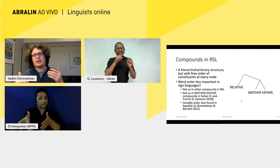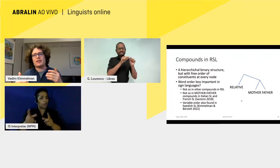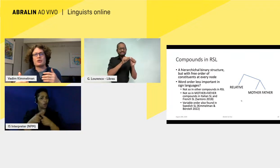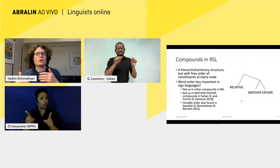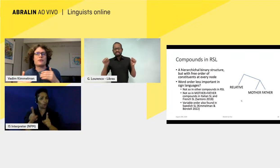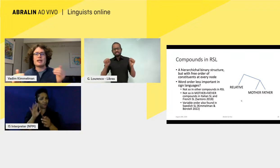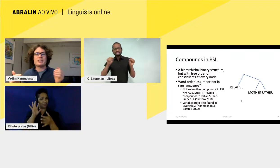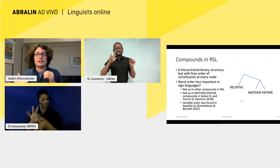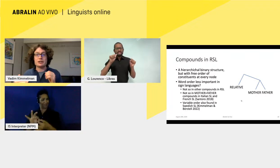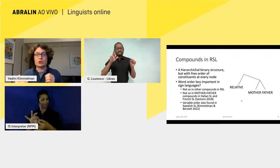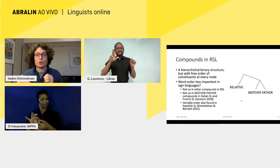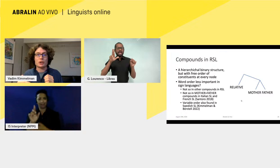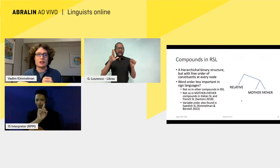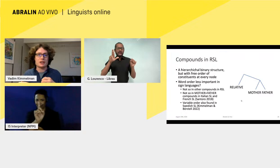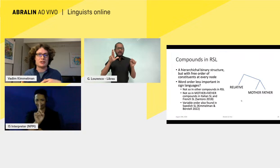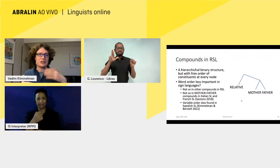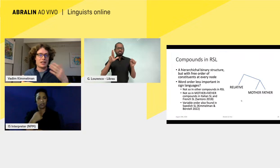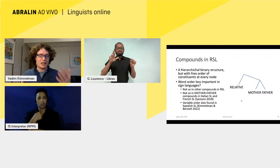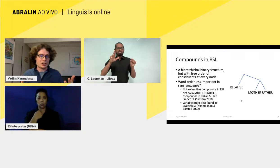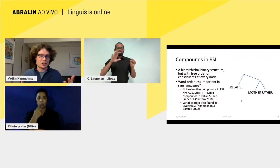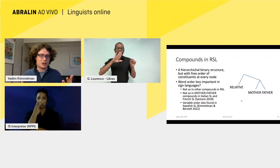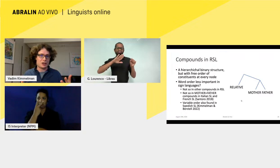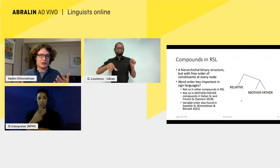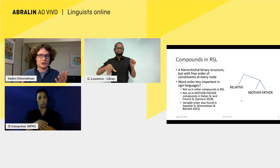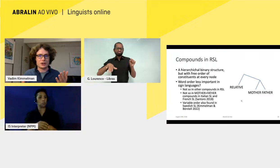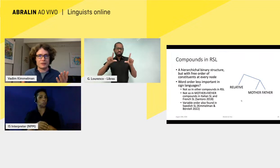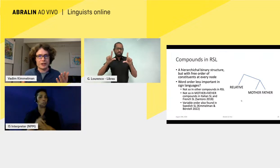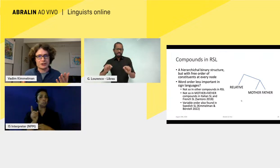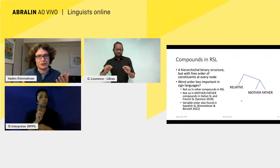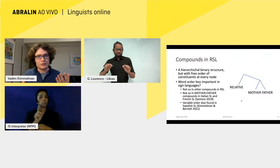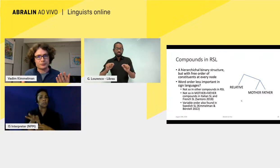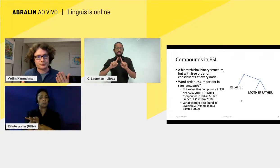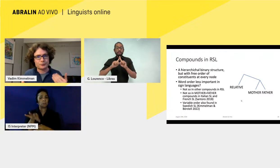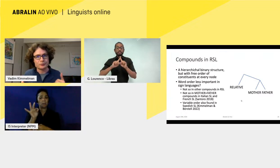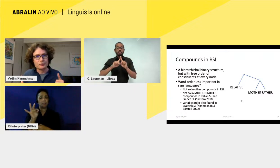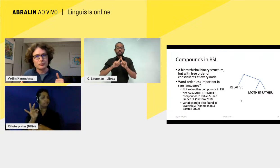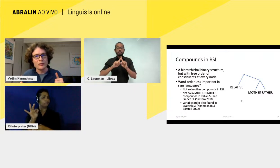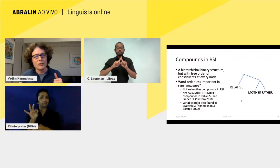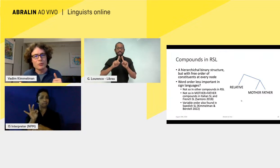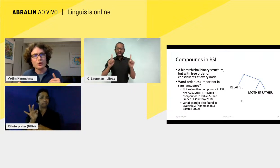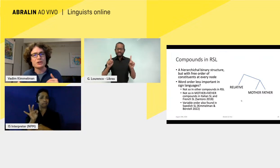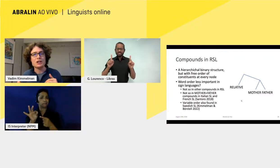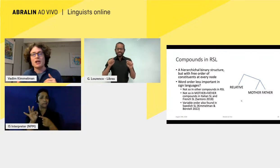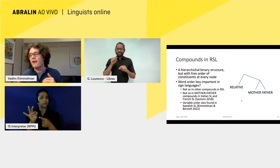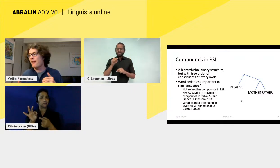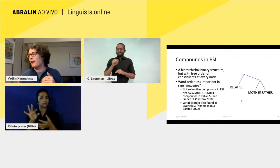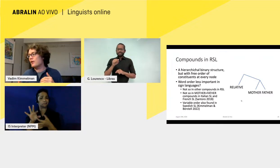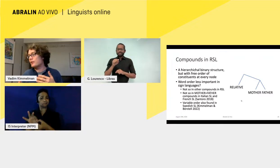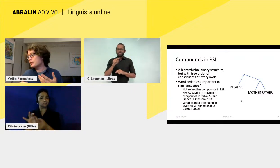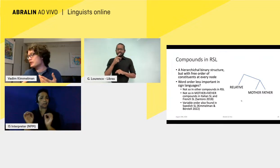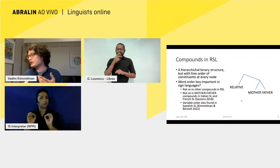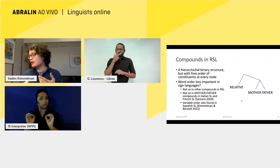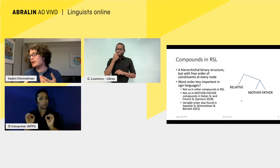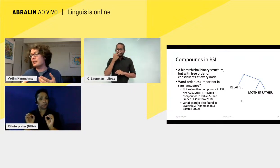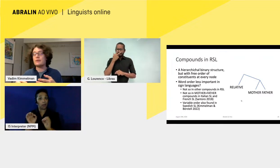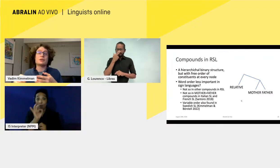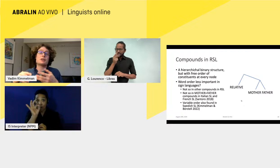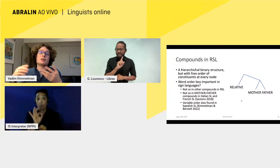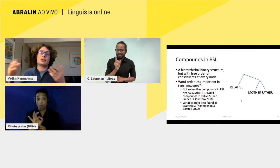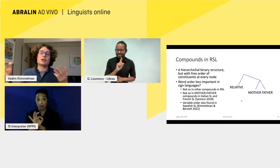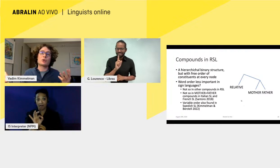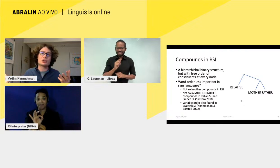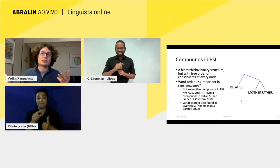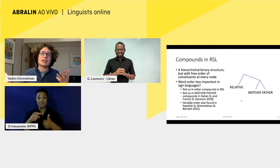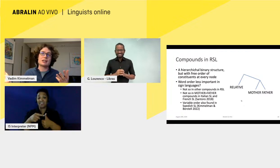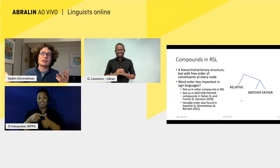think that we find any strong indication in this direction. Because first,